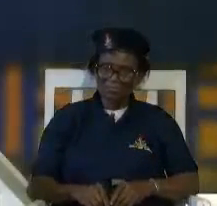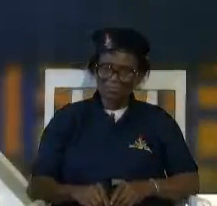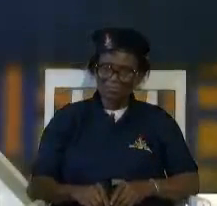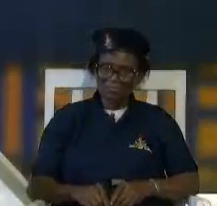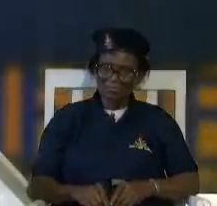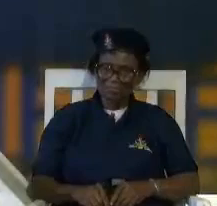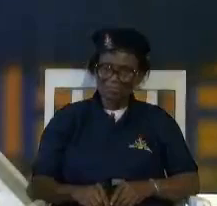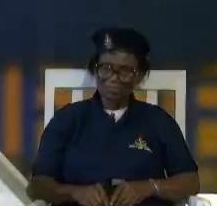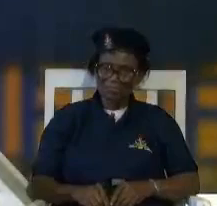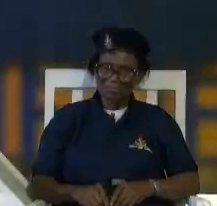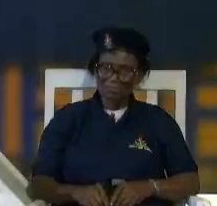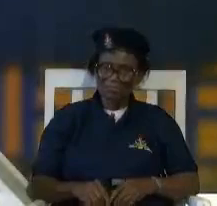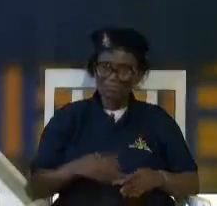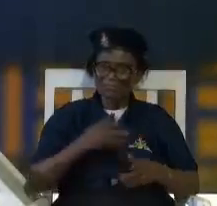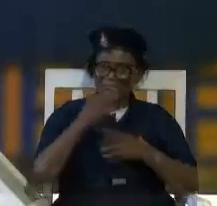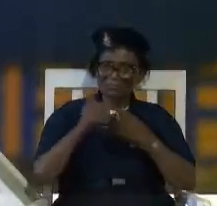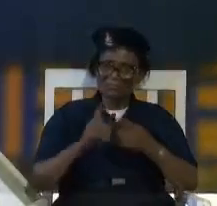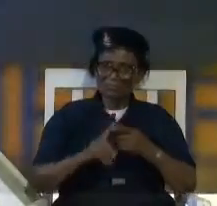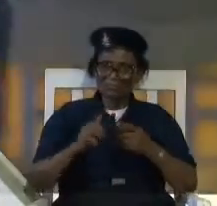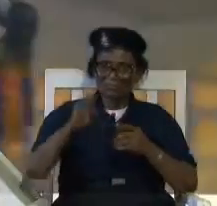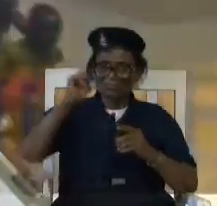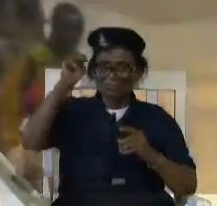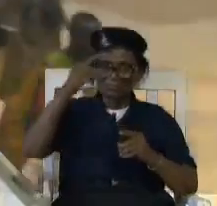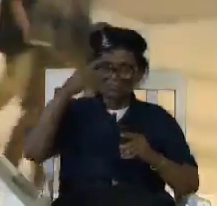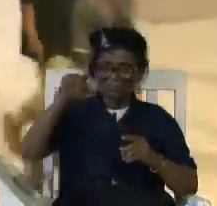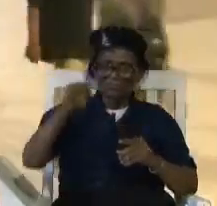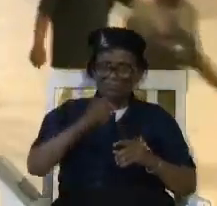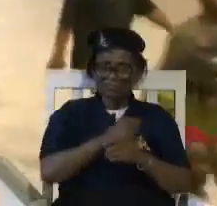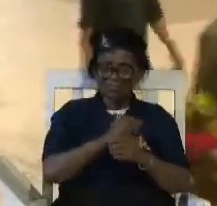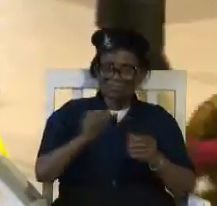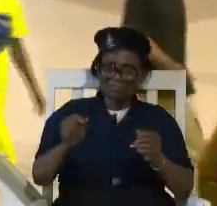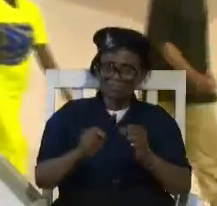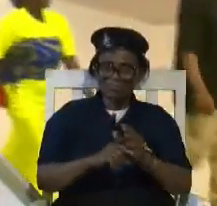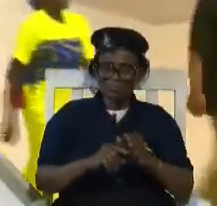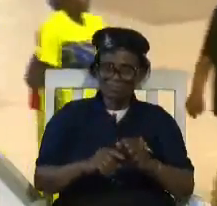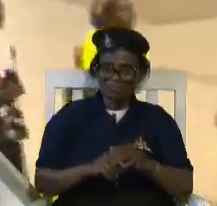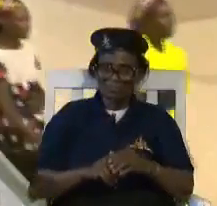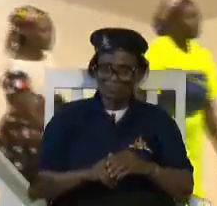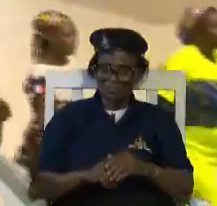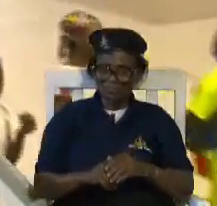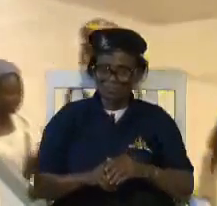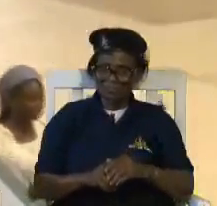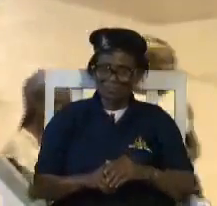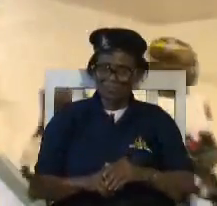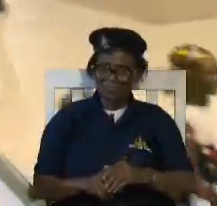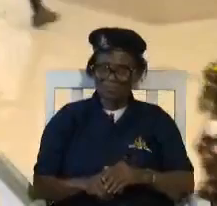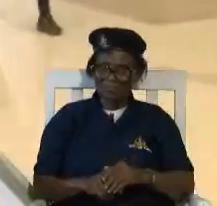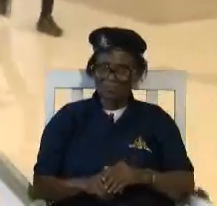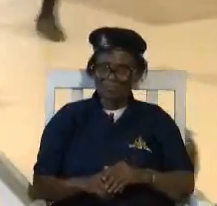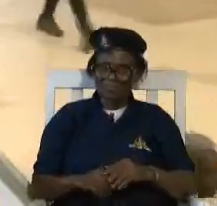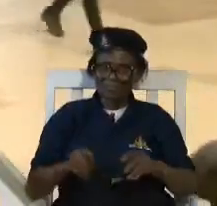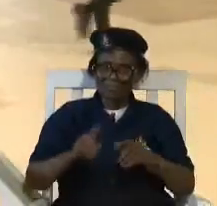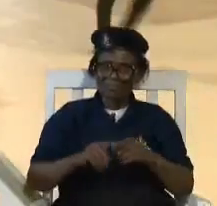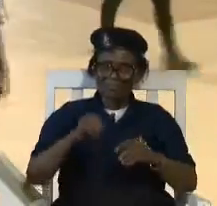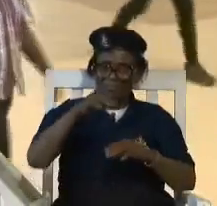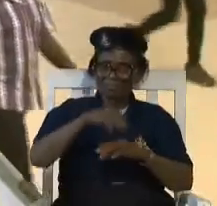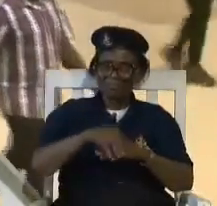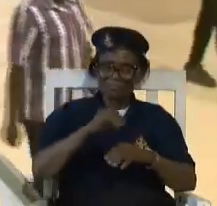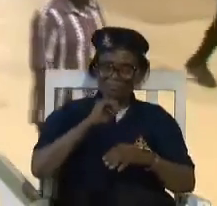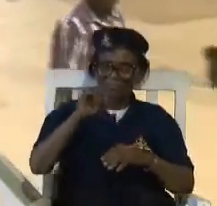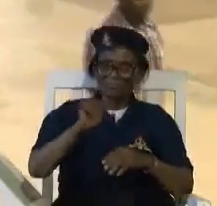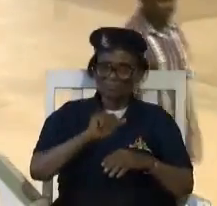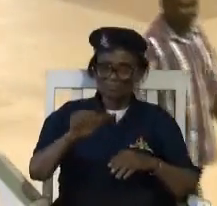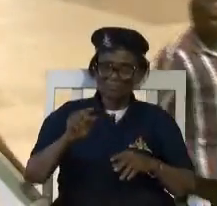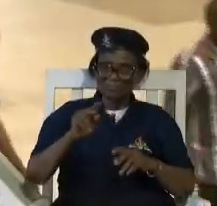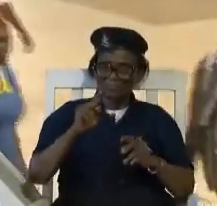unto Him for salvation. Go ahead, talk to Him. Don't wait for anybody. Tonight is a